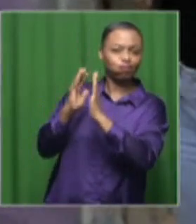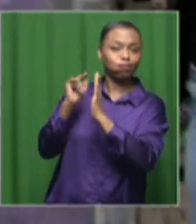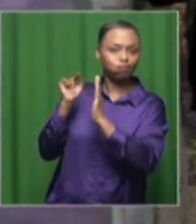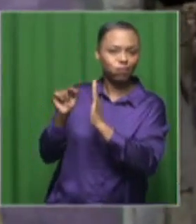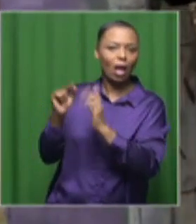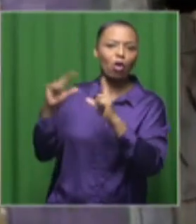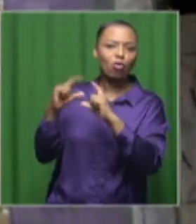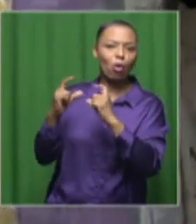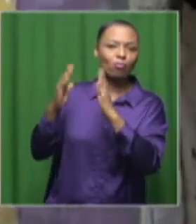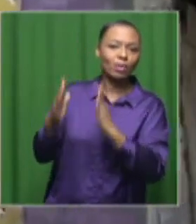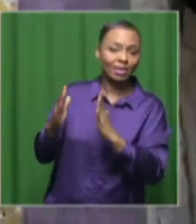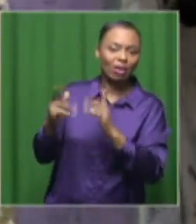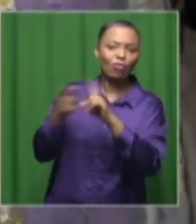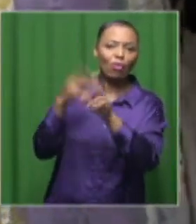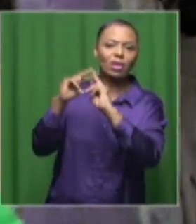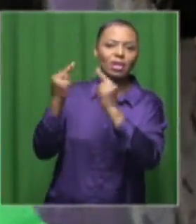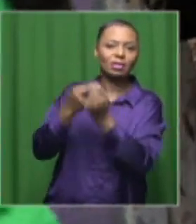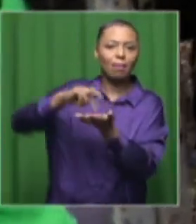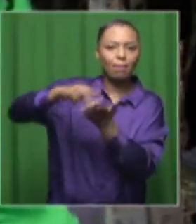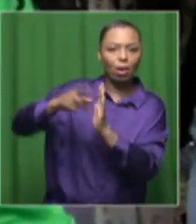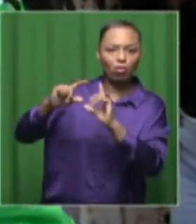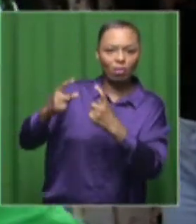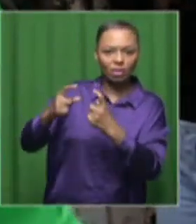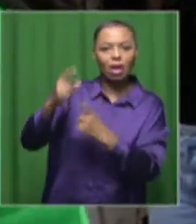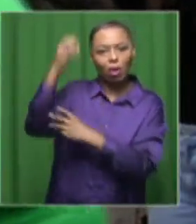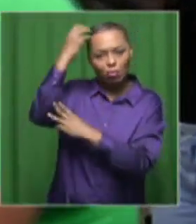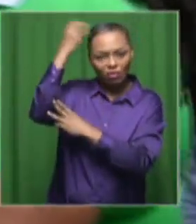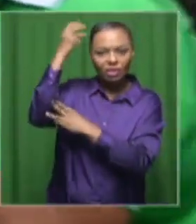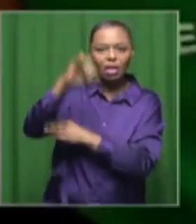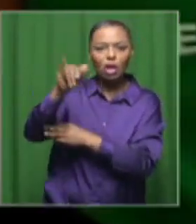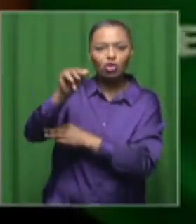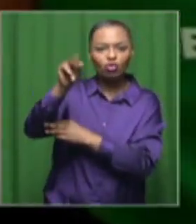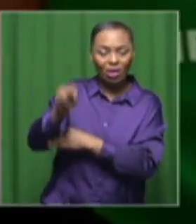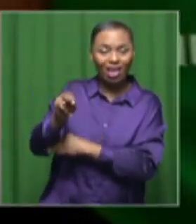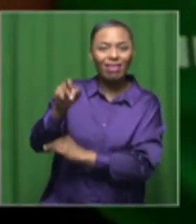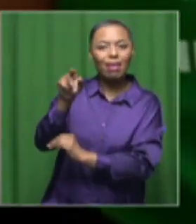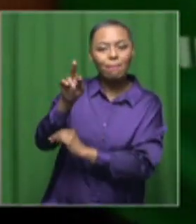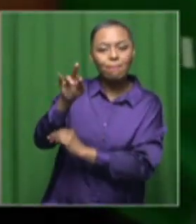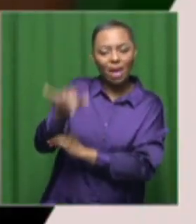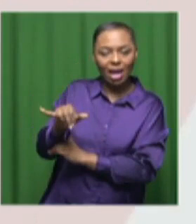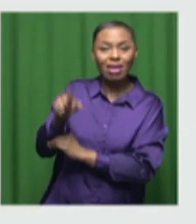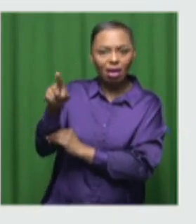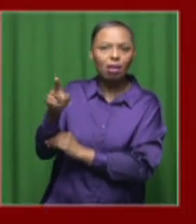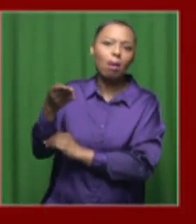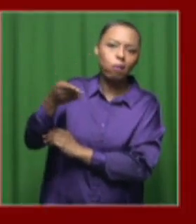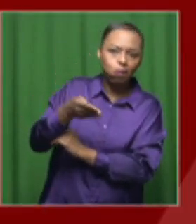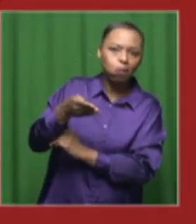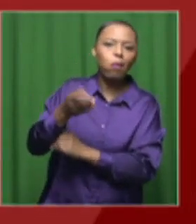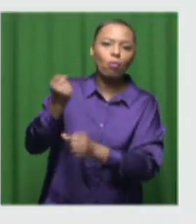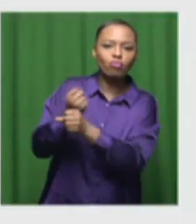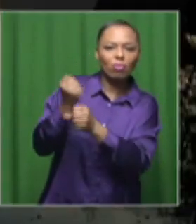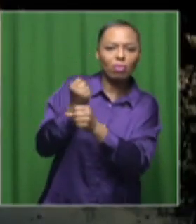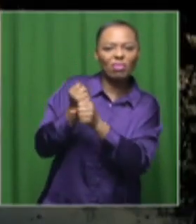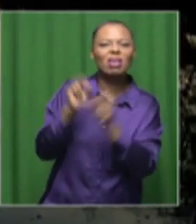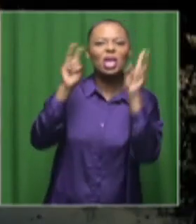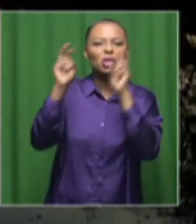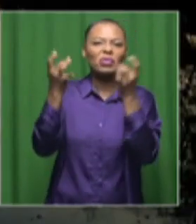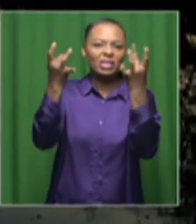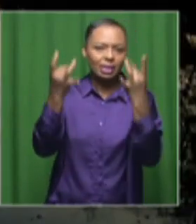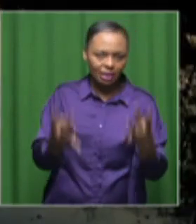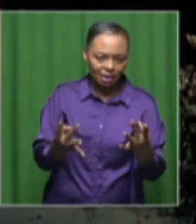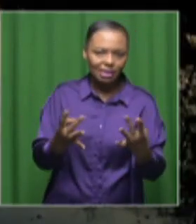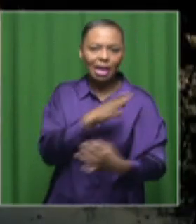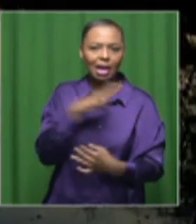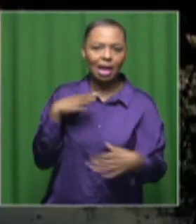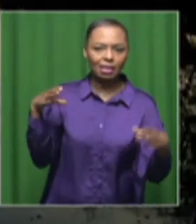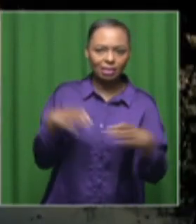have Commissioner of the National Planning Commission, Professor Julian, who has previously served on a Statistics Council for 3 terms